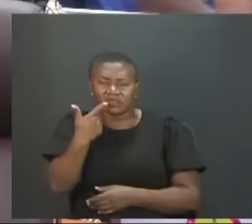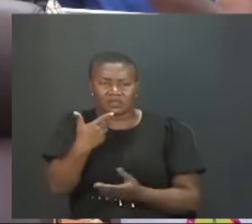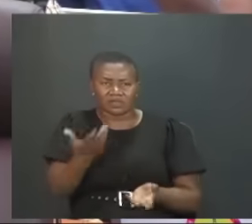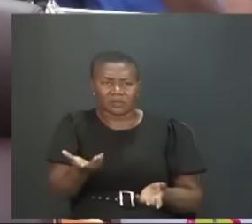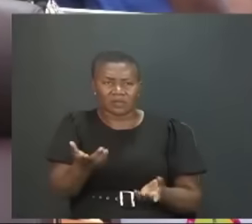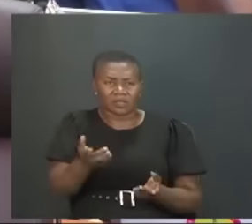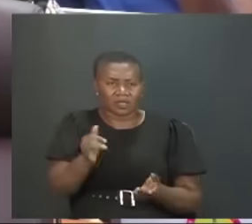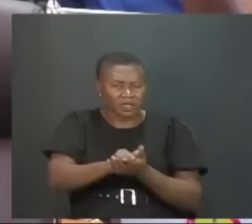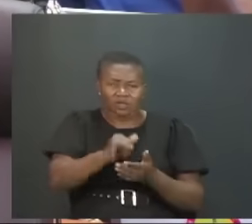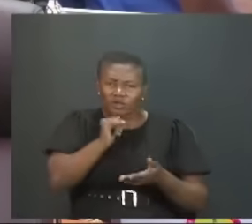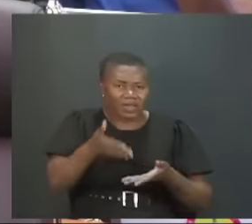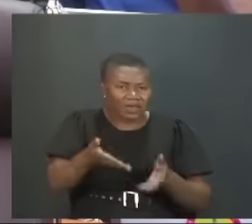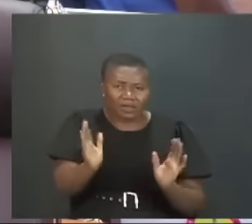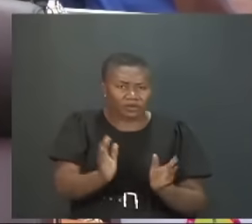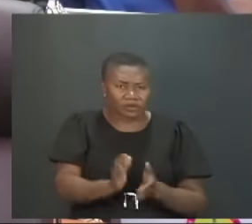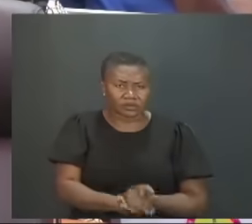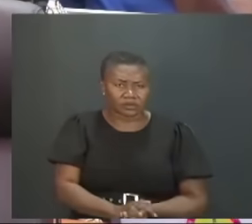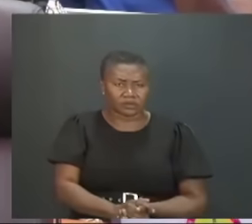will not be allowed.